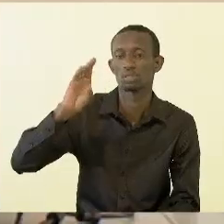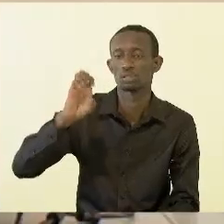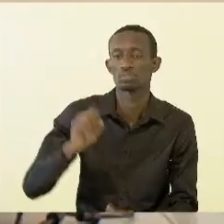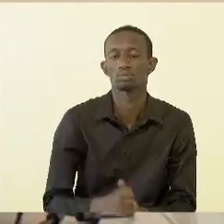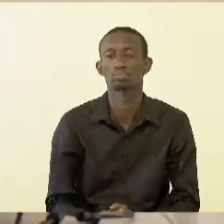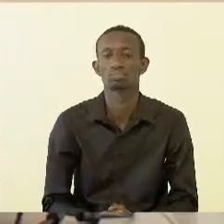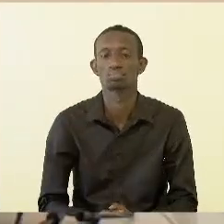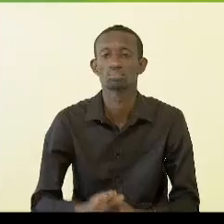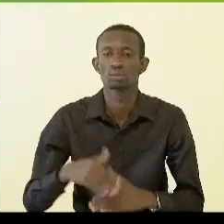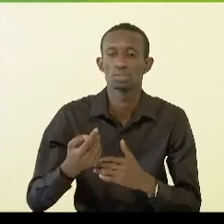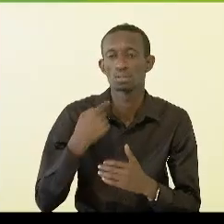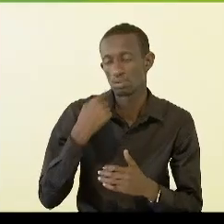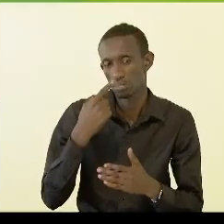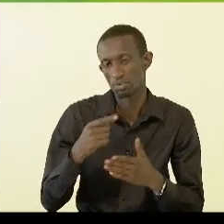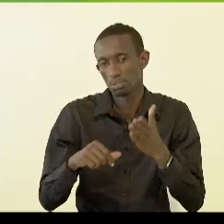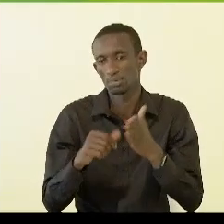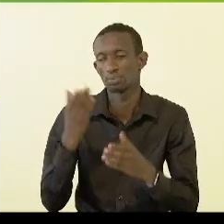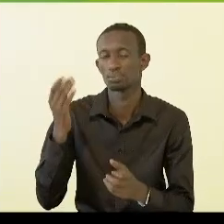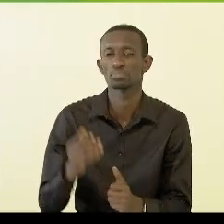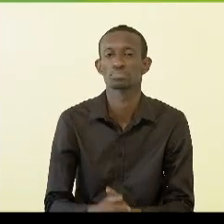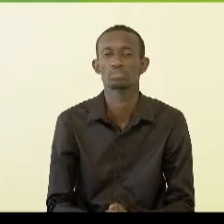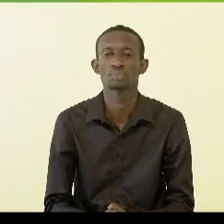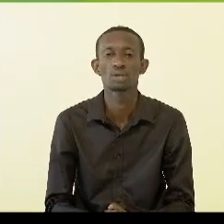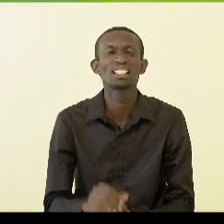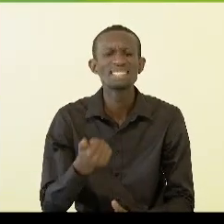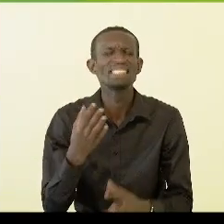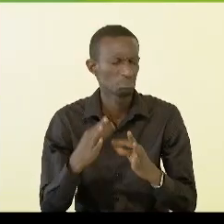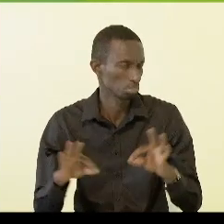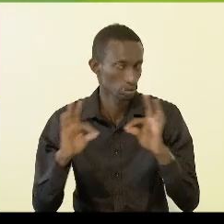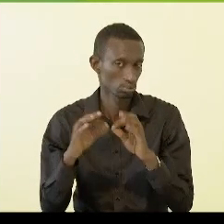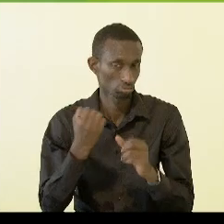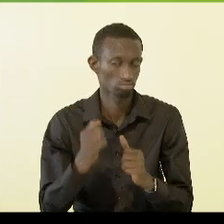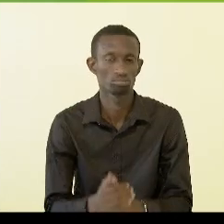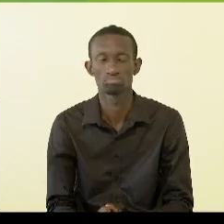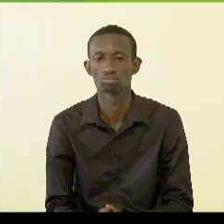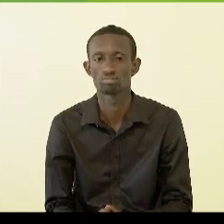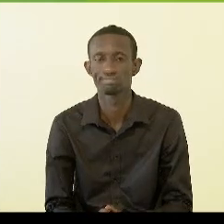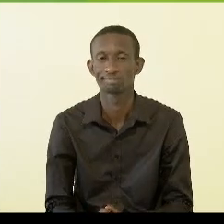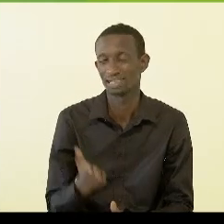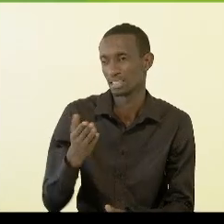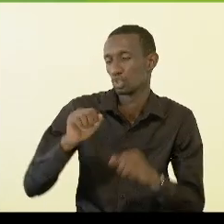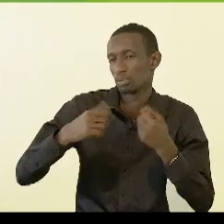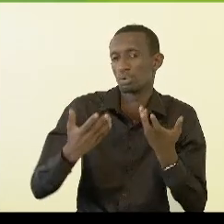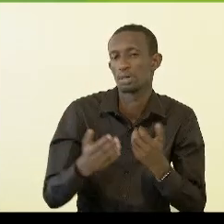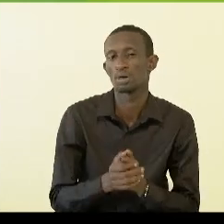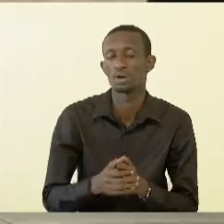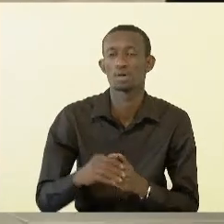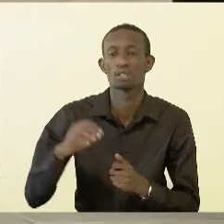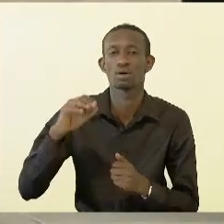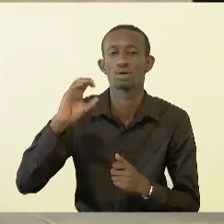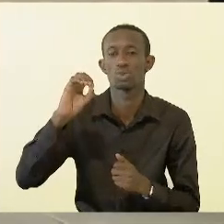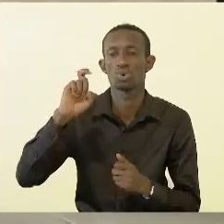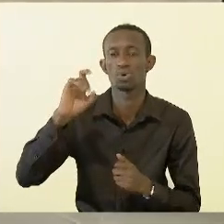Then I've also mentioned that one. Then there is another important. Bases can be oxides or